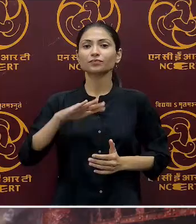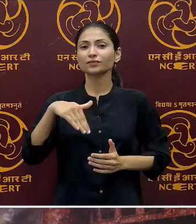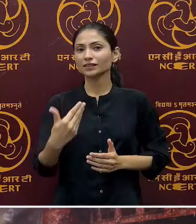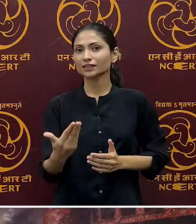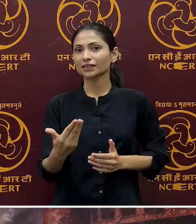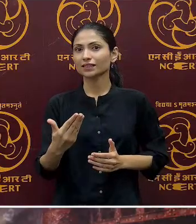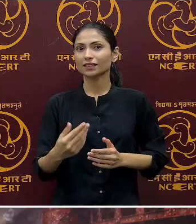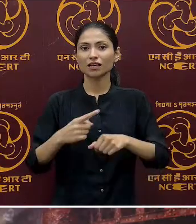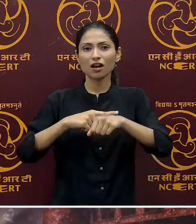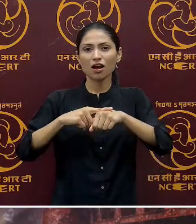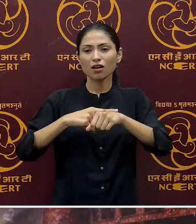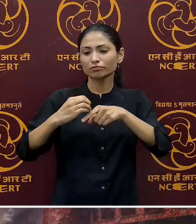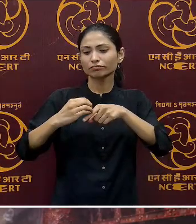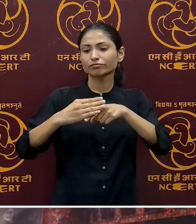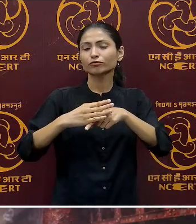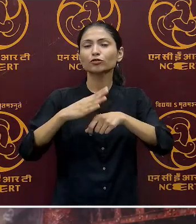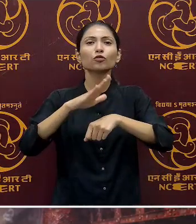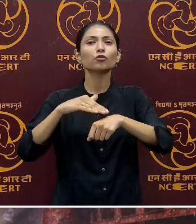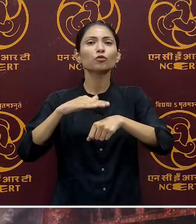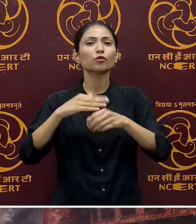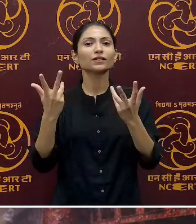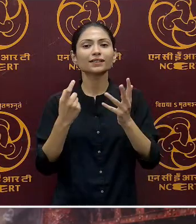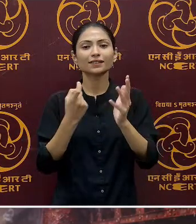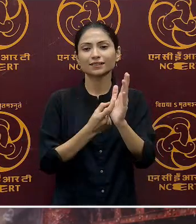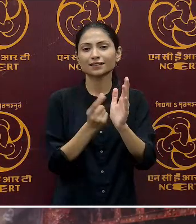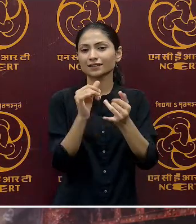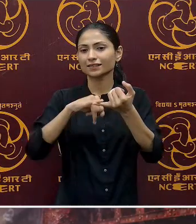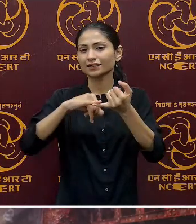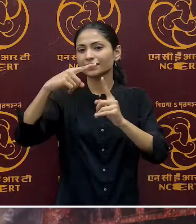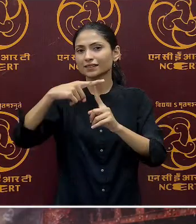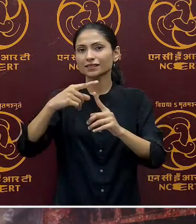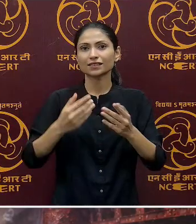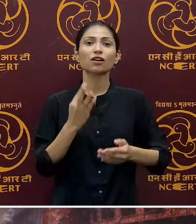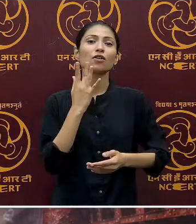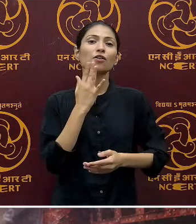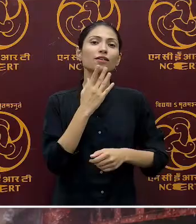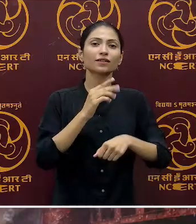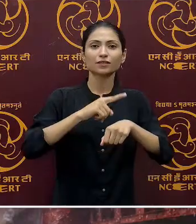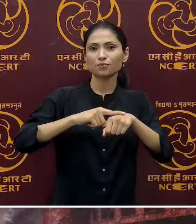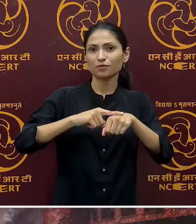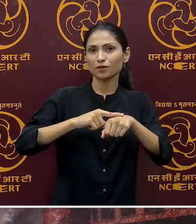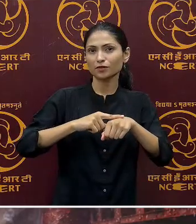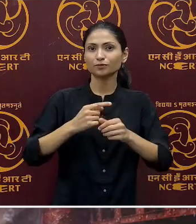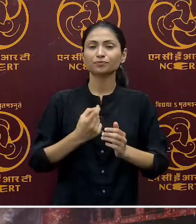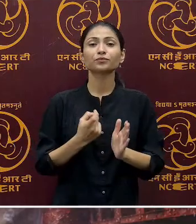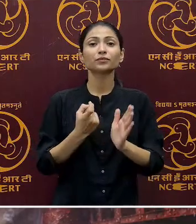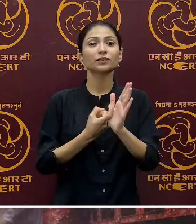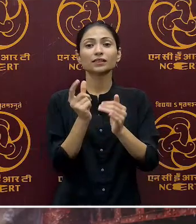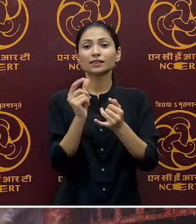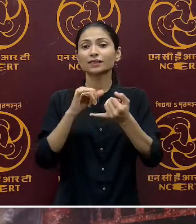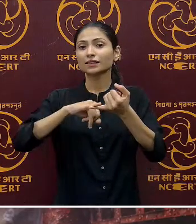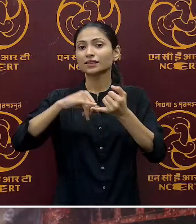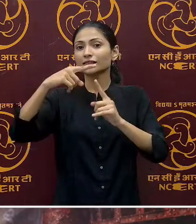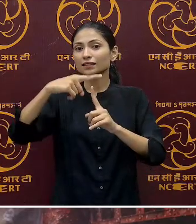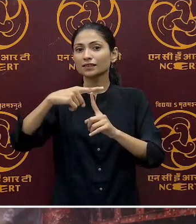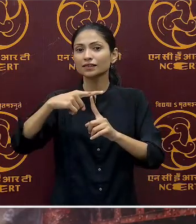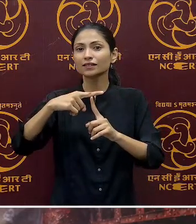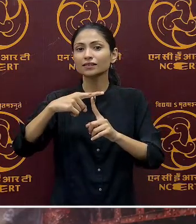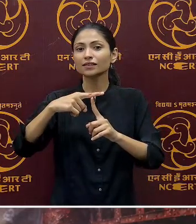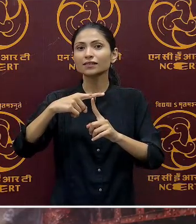on iron is called rust, which is brown in color. Now rust is formed in bottle C